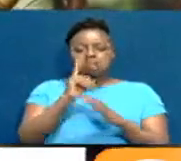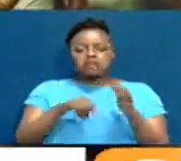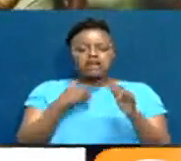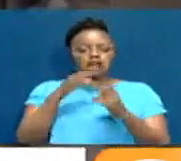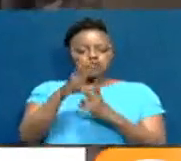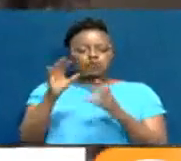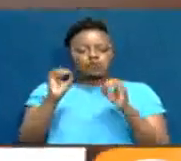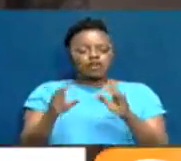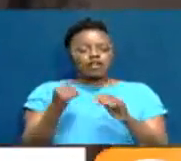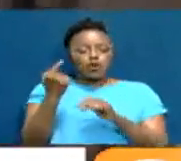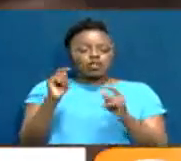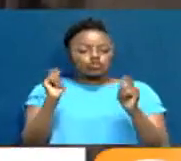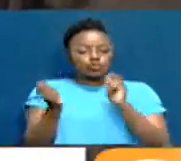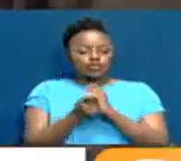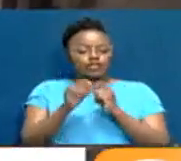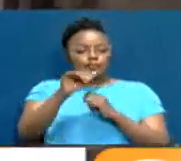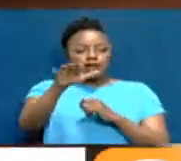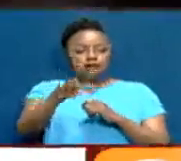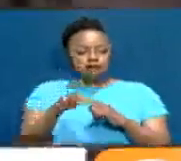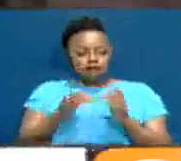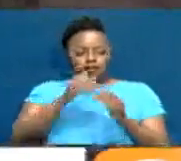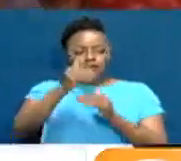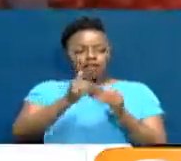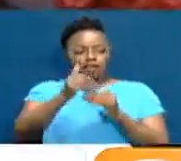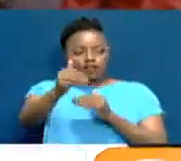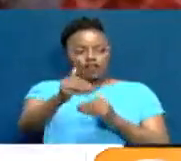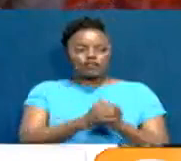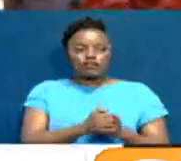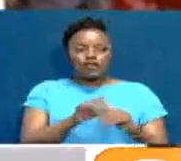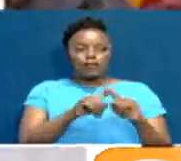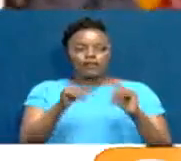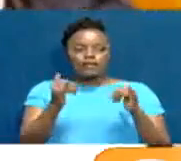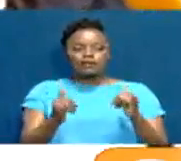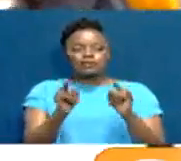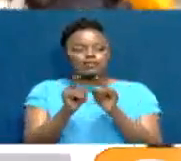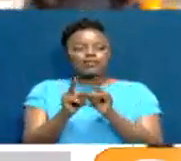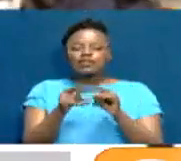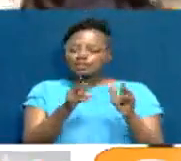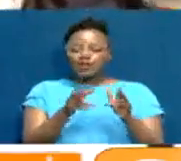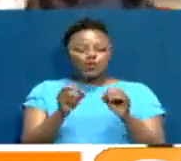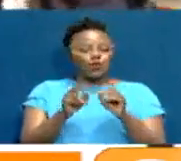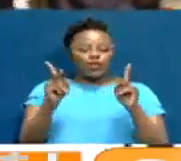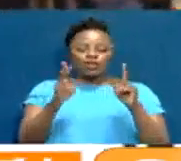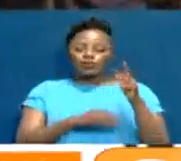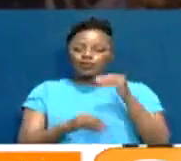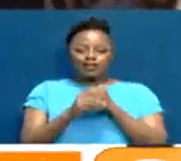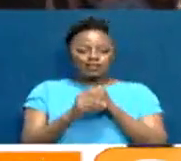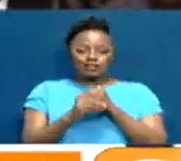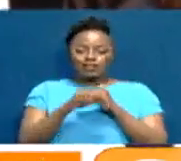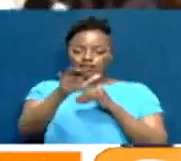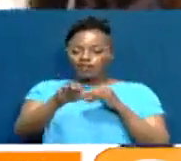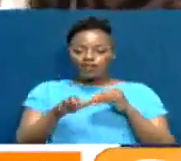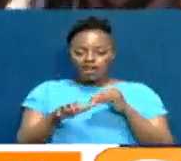with no options but to adjust their fares in the coming days. Lakini kwa sasa, it's just logic for us to add the